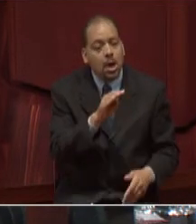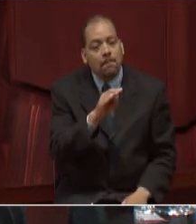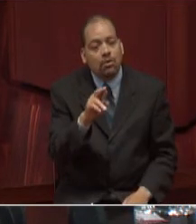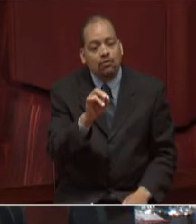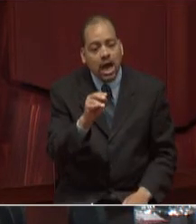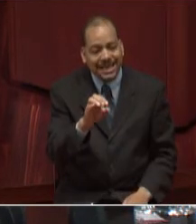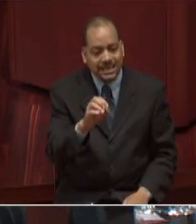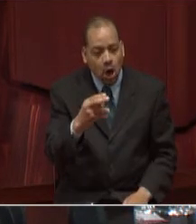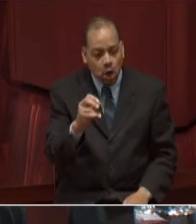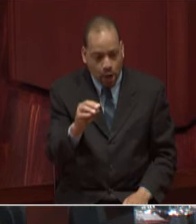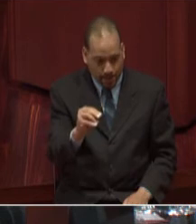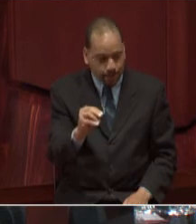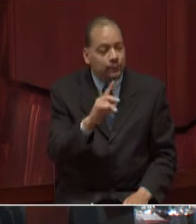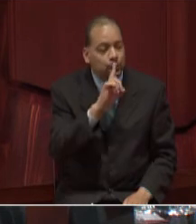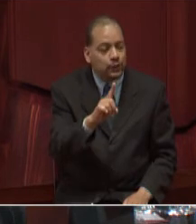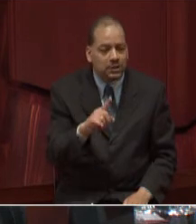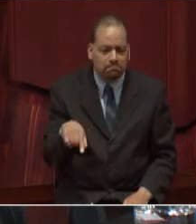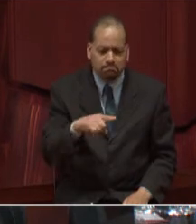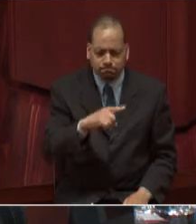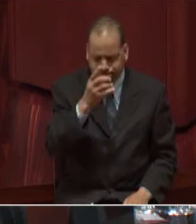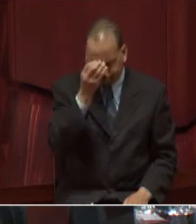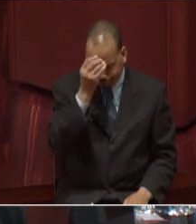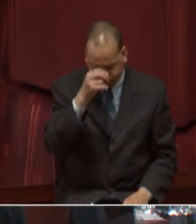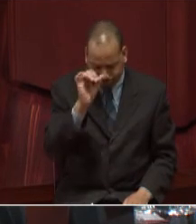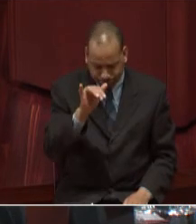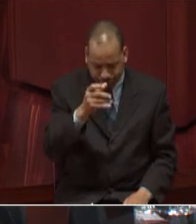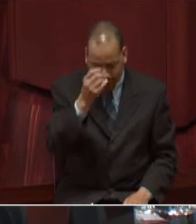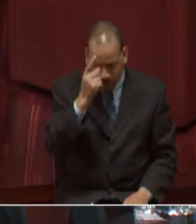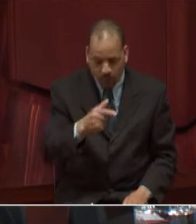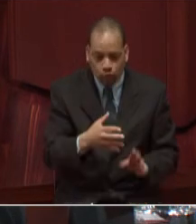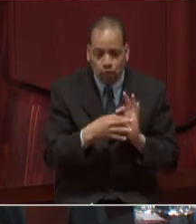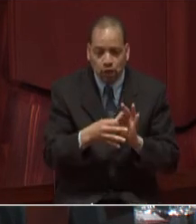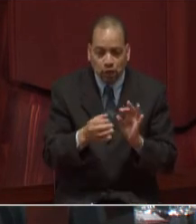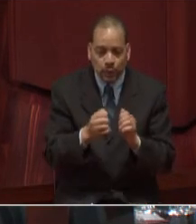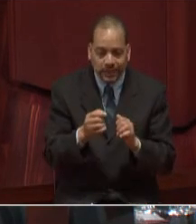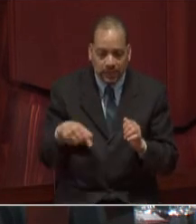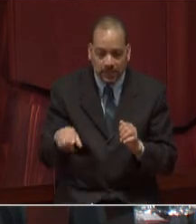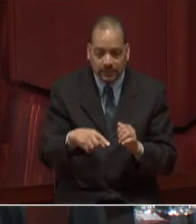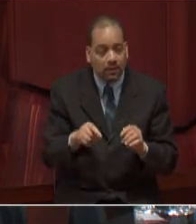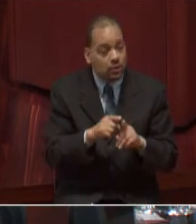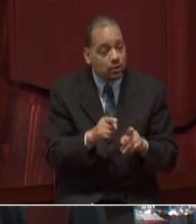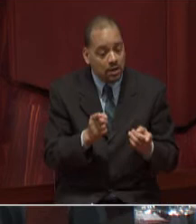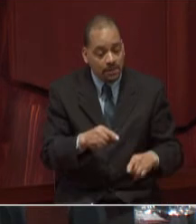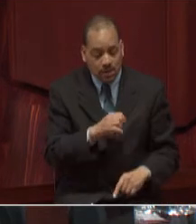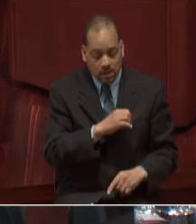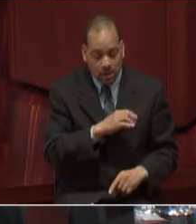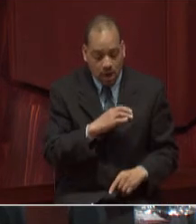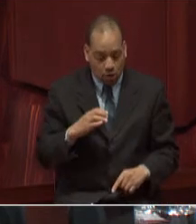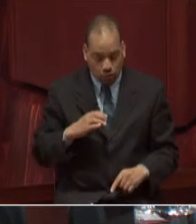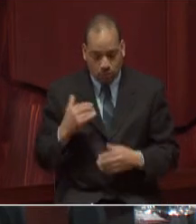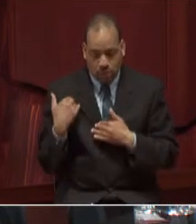soon realized that he had to start dealing with these people. Not to mention Congress approved the NSC budget.